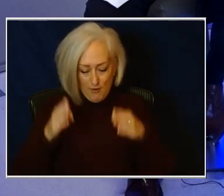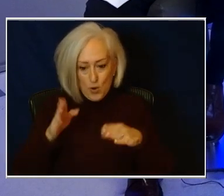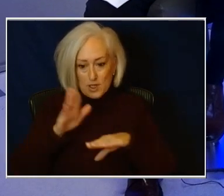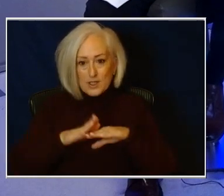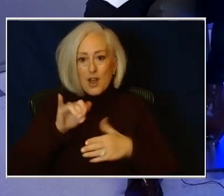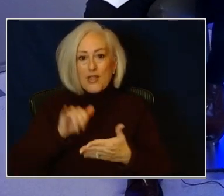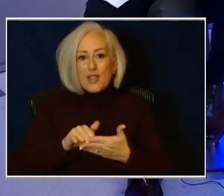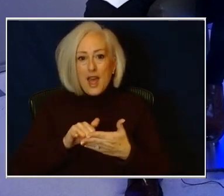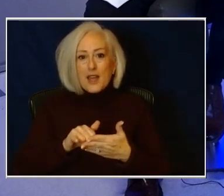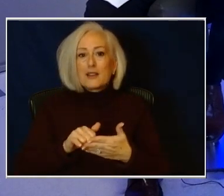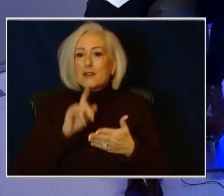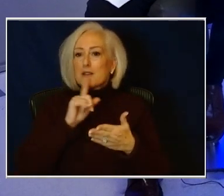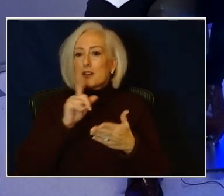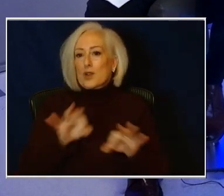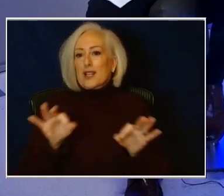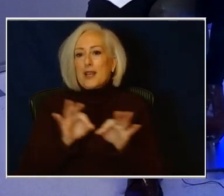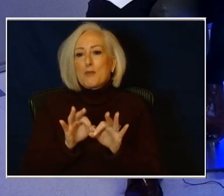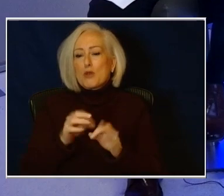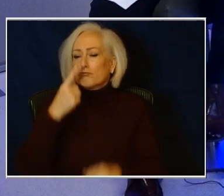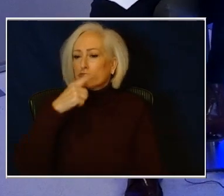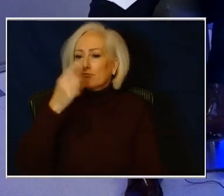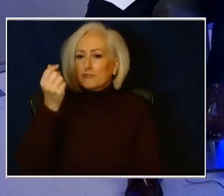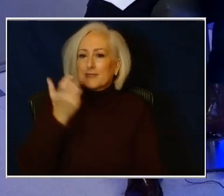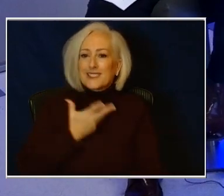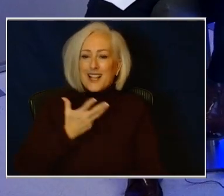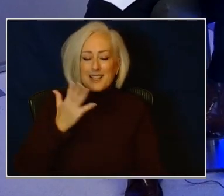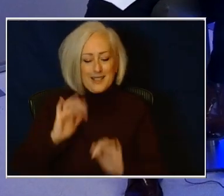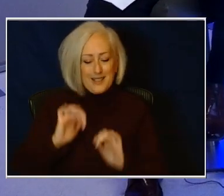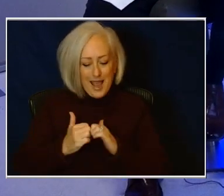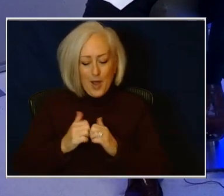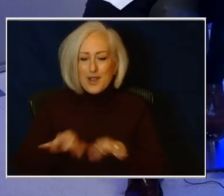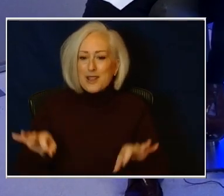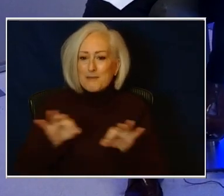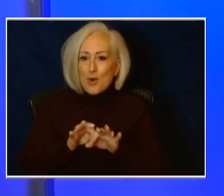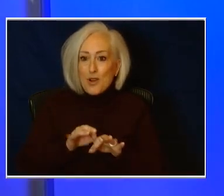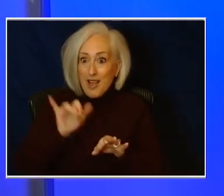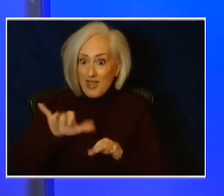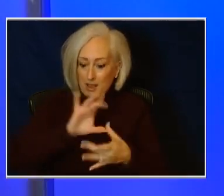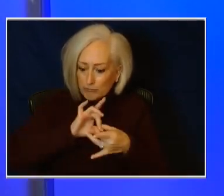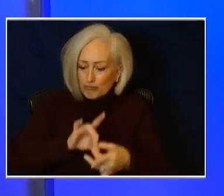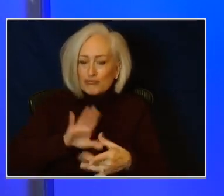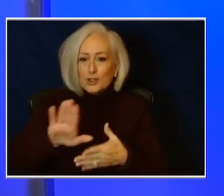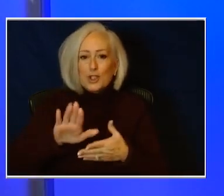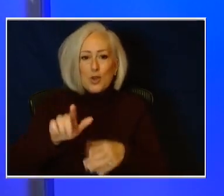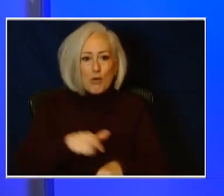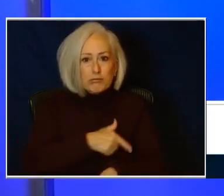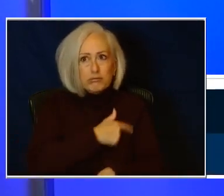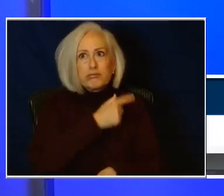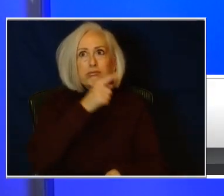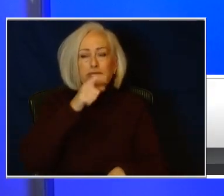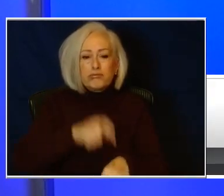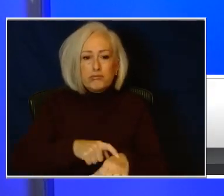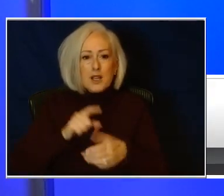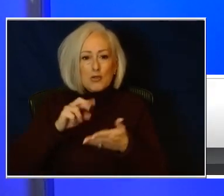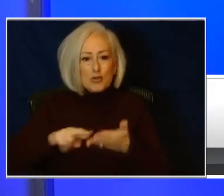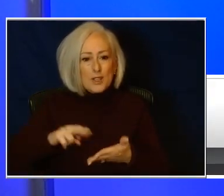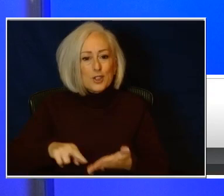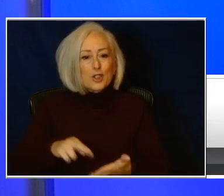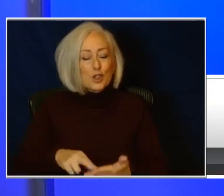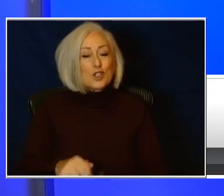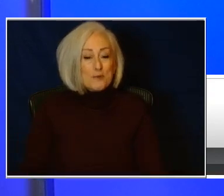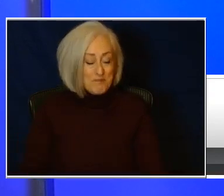talk to us about how that is important, and that's kind of part of your whole lifelong research, right? Yeah, absolutely. Well, this really gets to the topic of